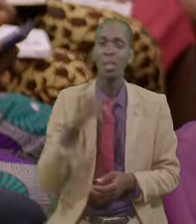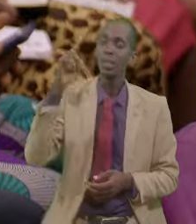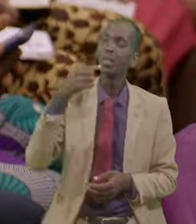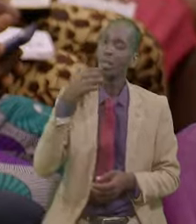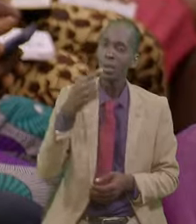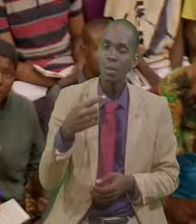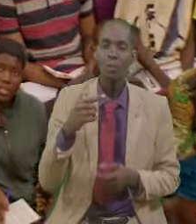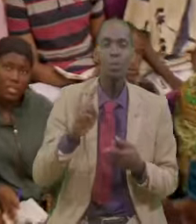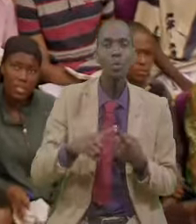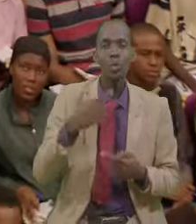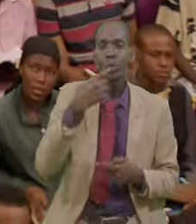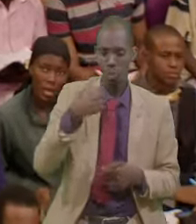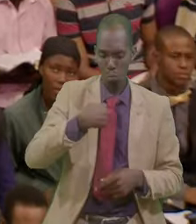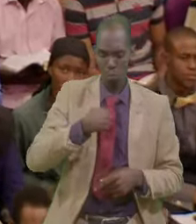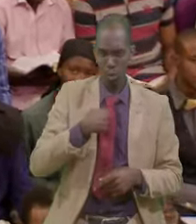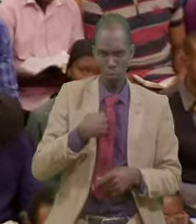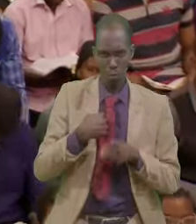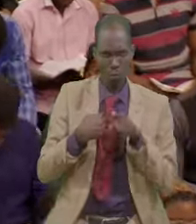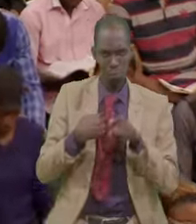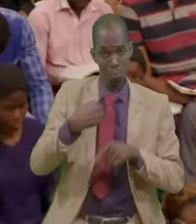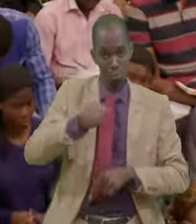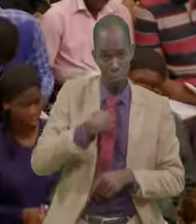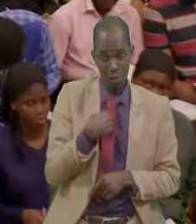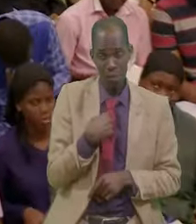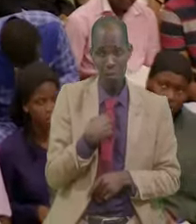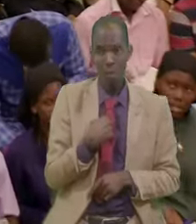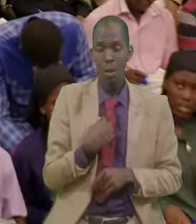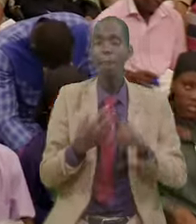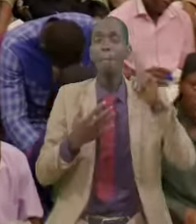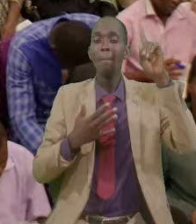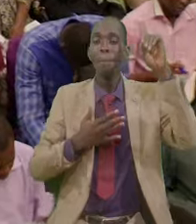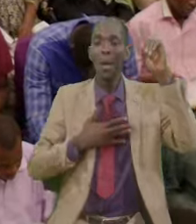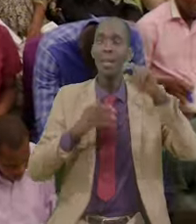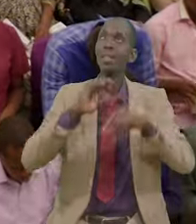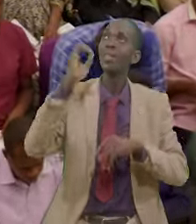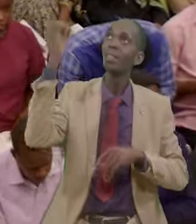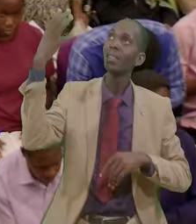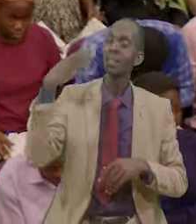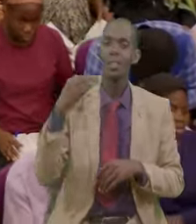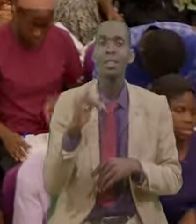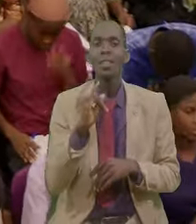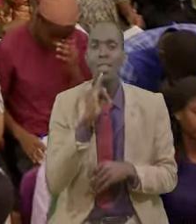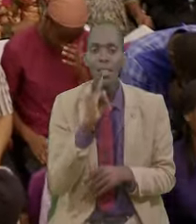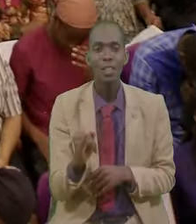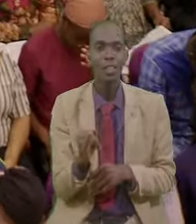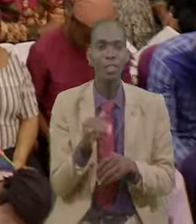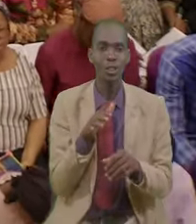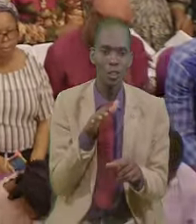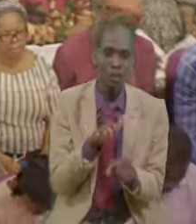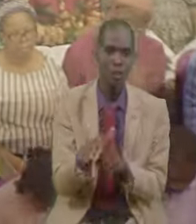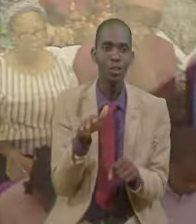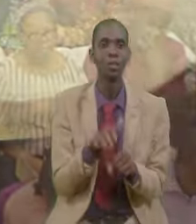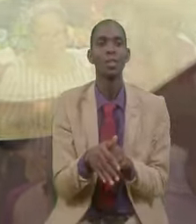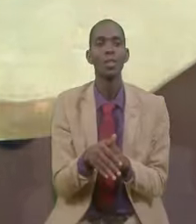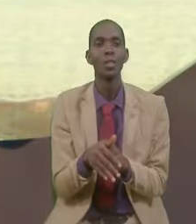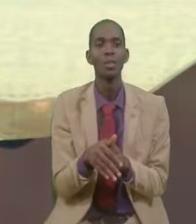unto me, my grace is sufficient for you. My grace